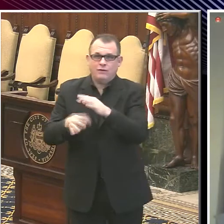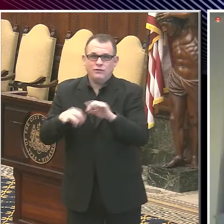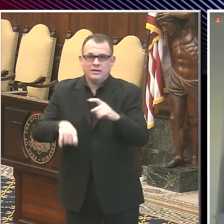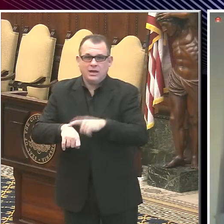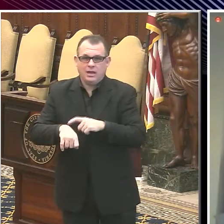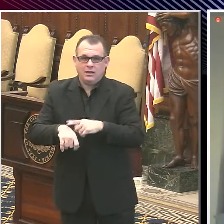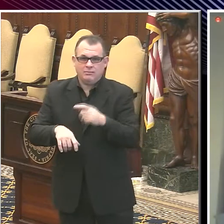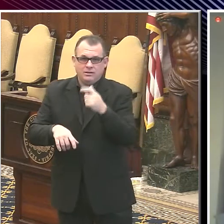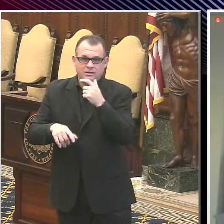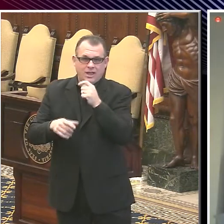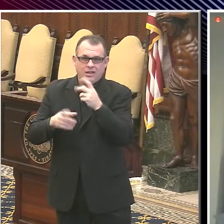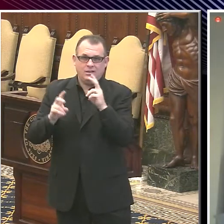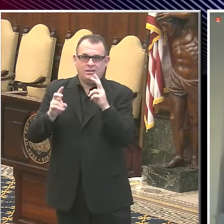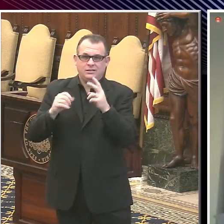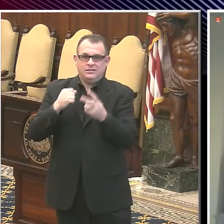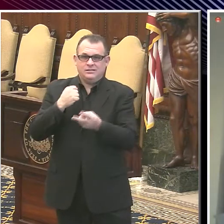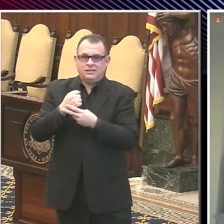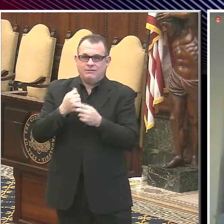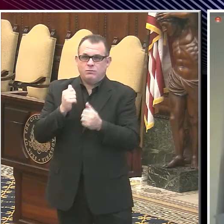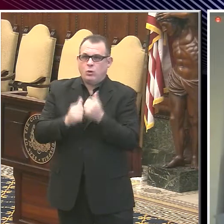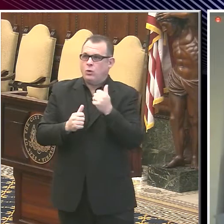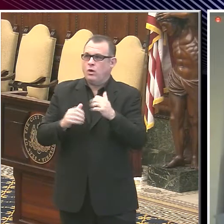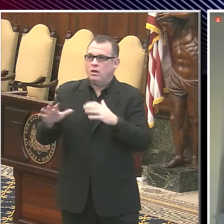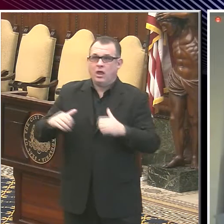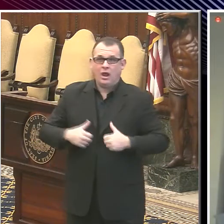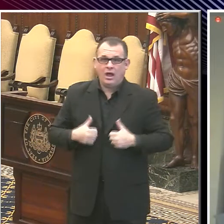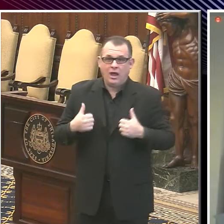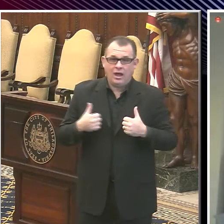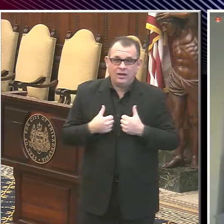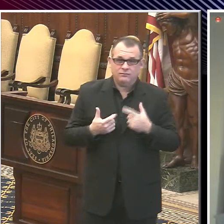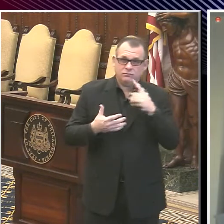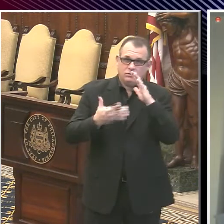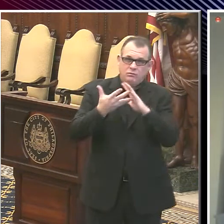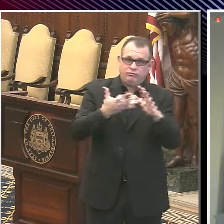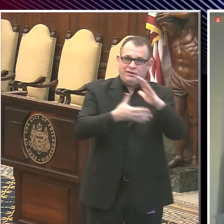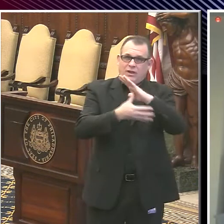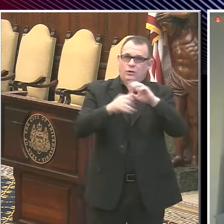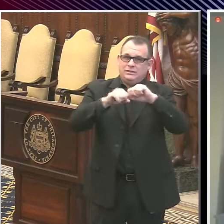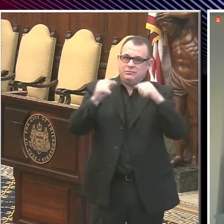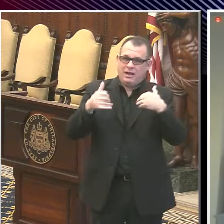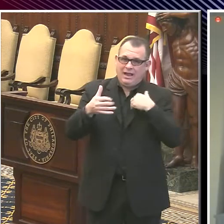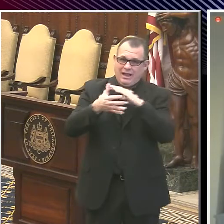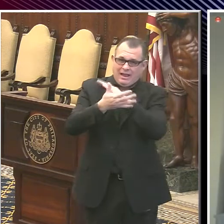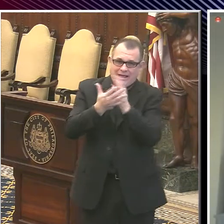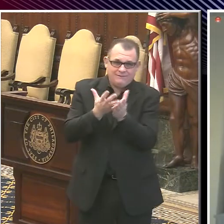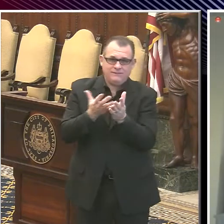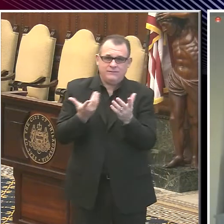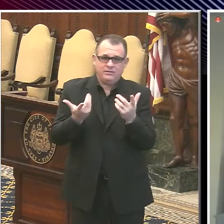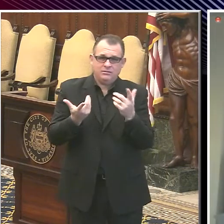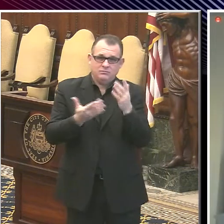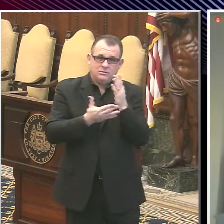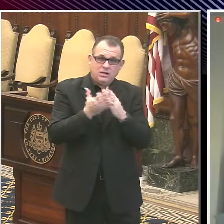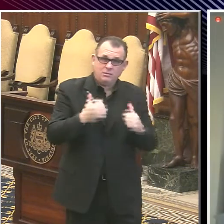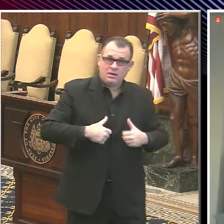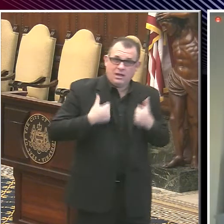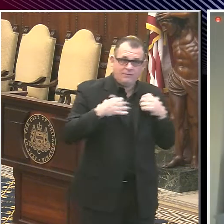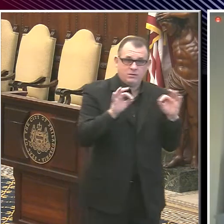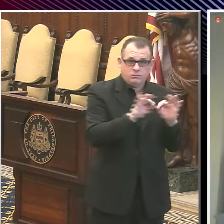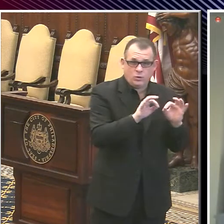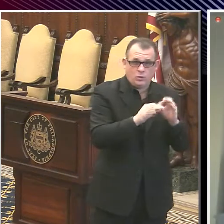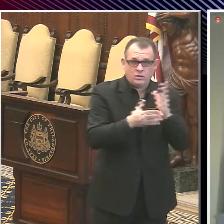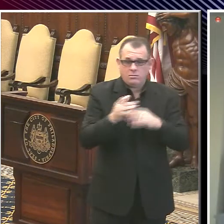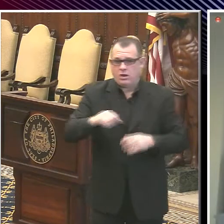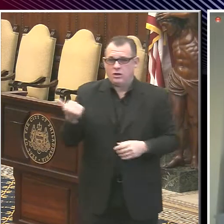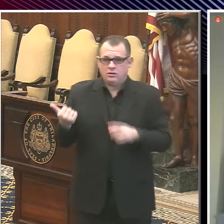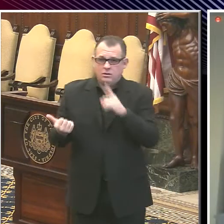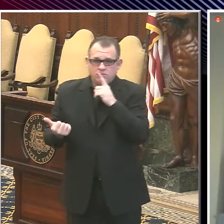That's not the way that you save the most lives. There was a reason for the priority system, and that is to try to save as many lives as possible. And this was worked